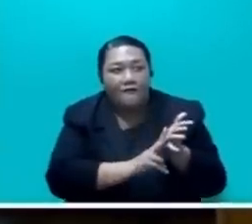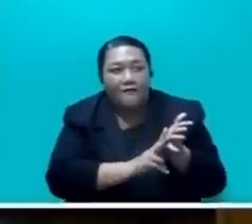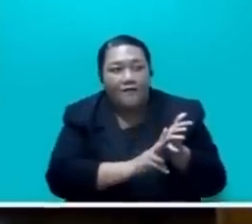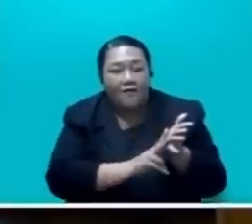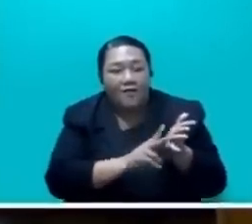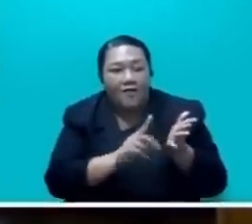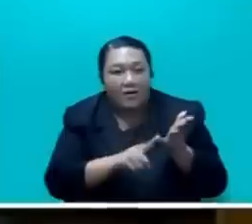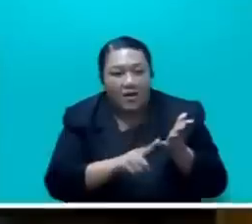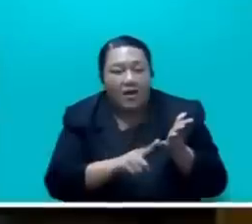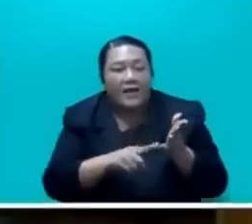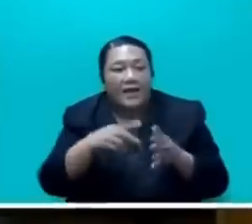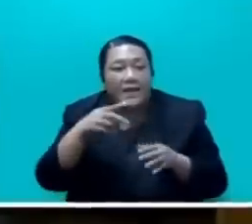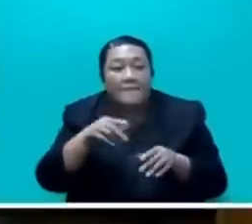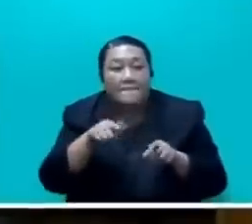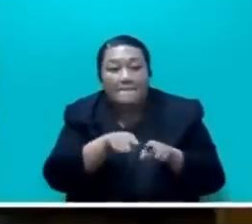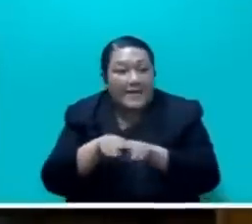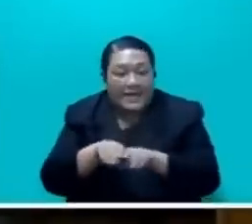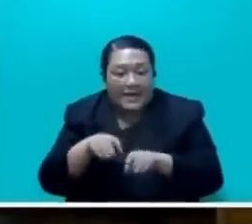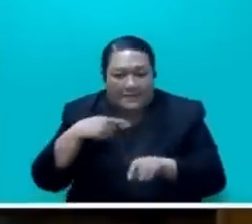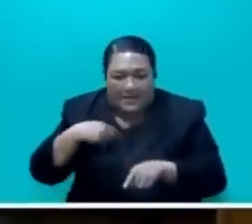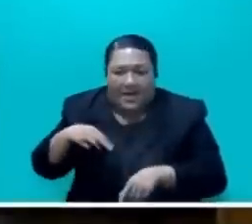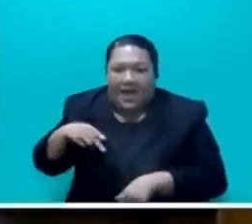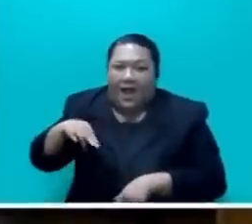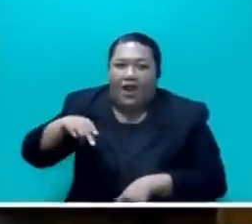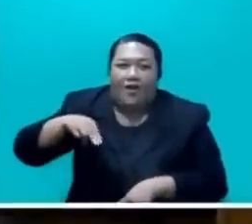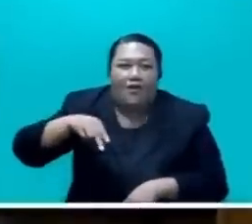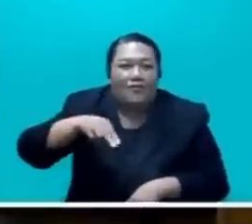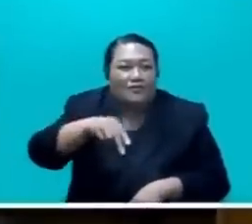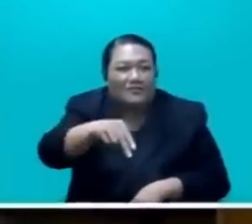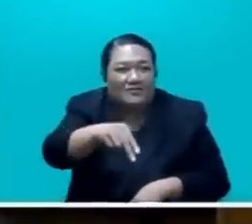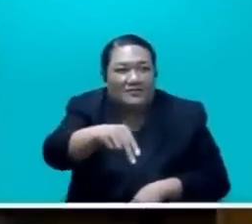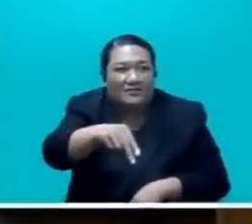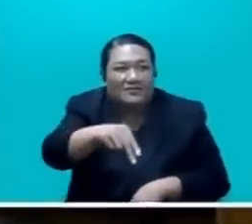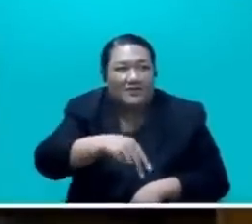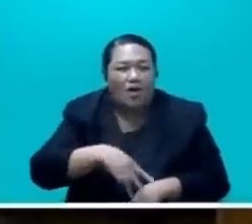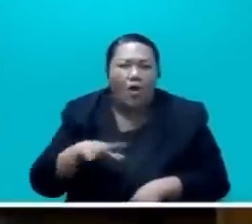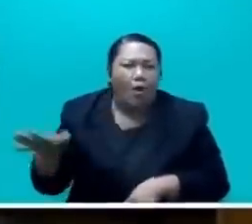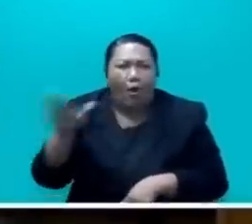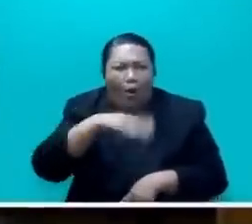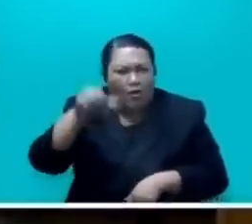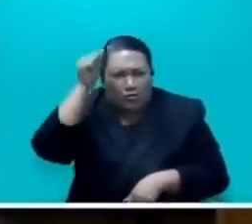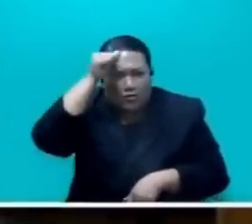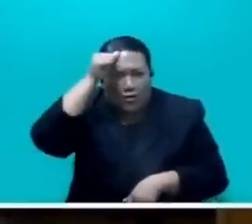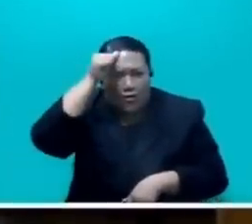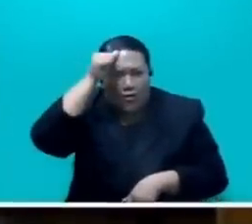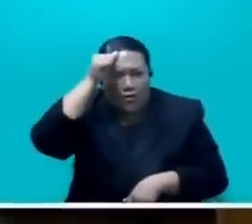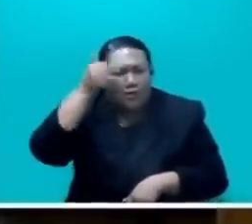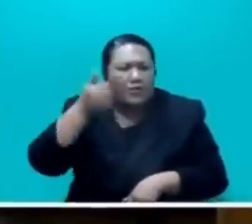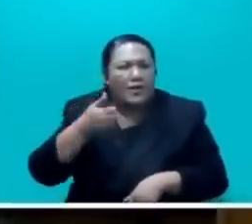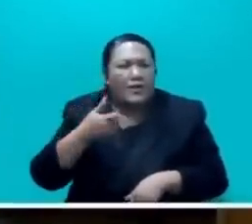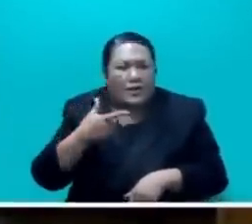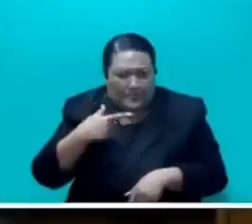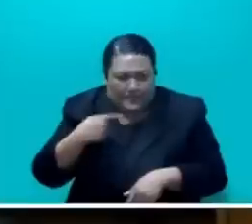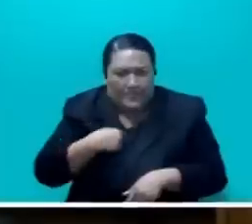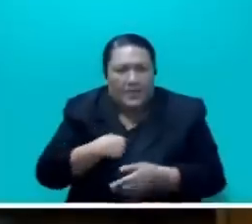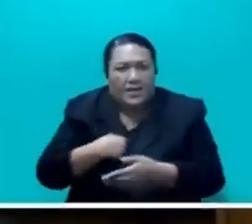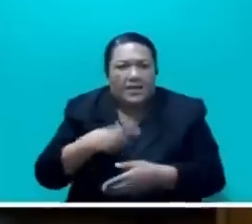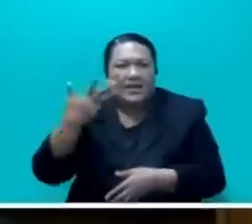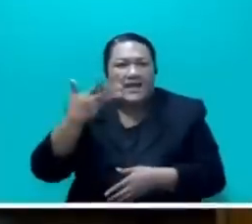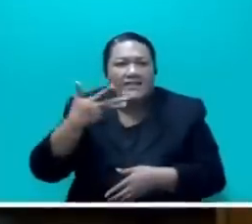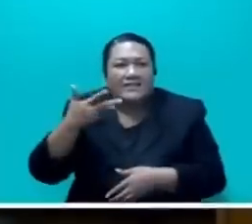over from my side. All of them knew that I had conducted a coup in 1987.